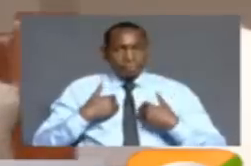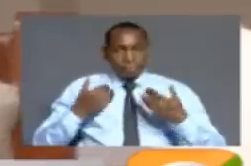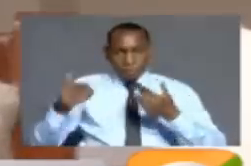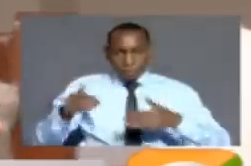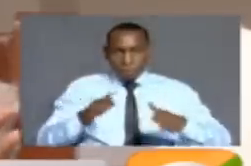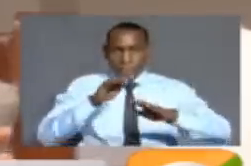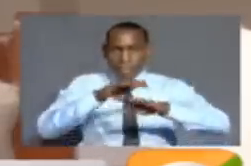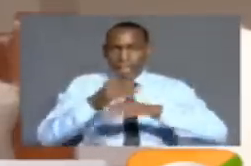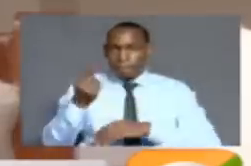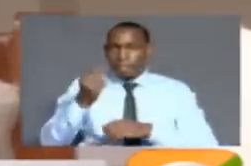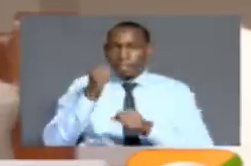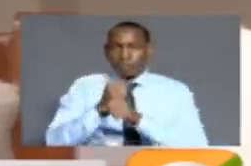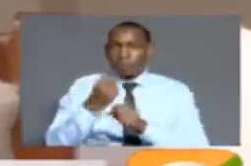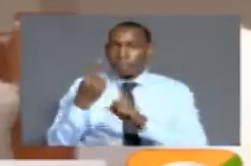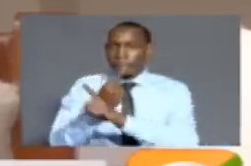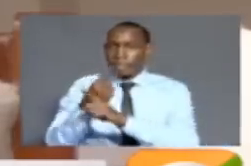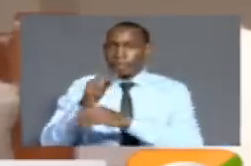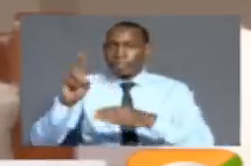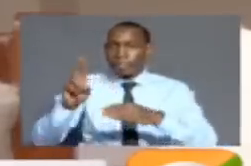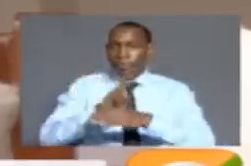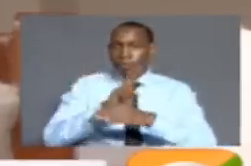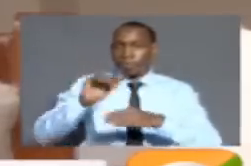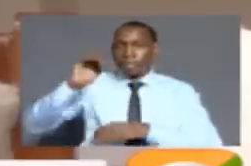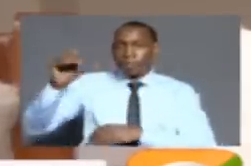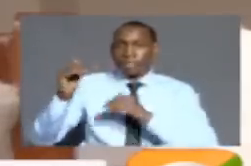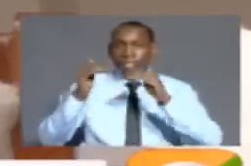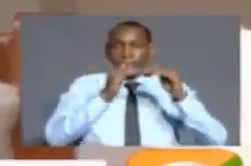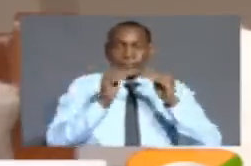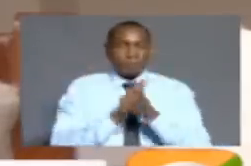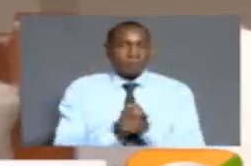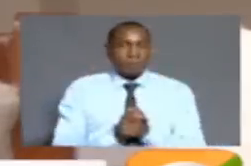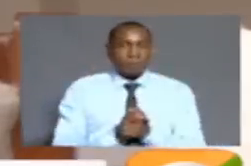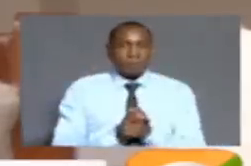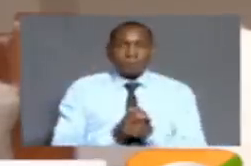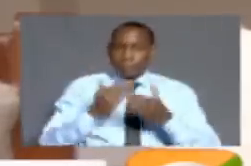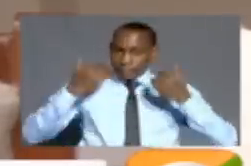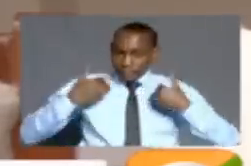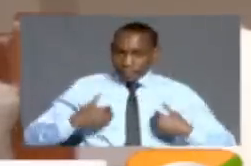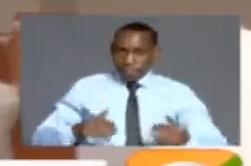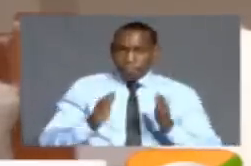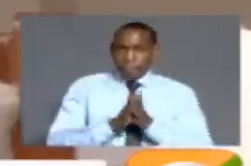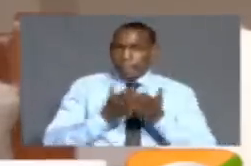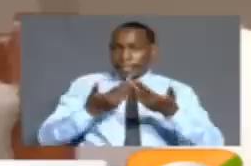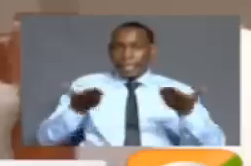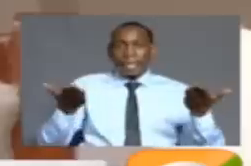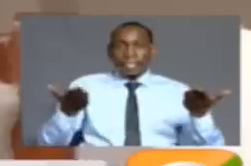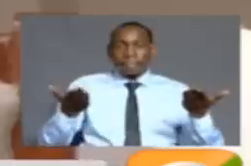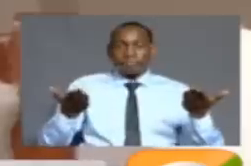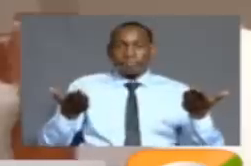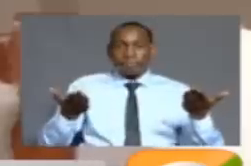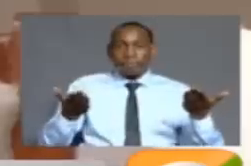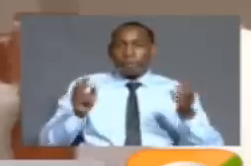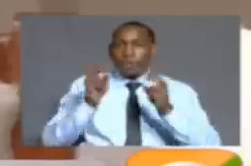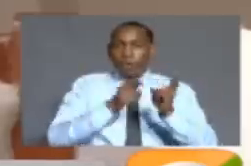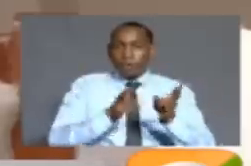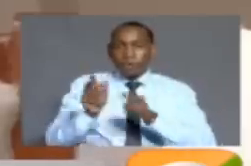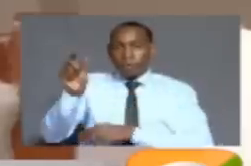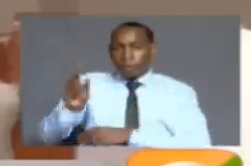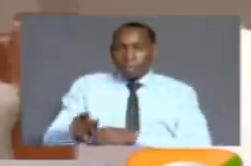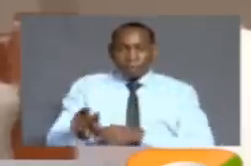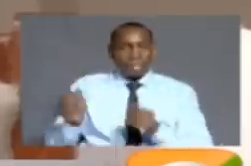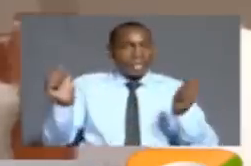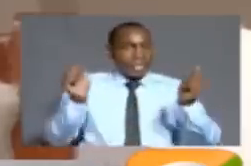do whatever expenditures you have at the county level. In my mind, and in any reasonable person's mind, there was no